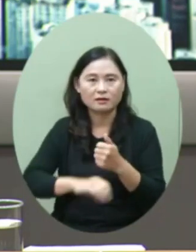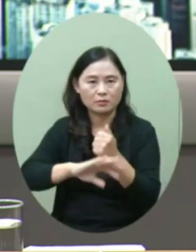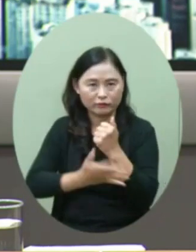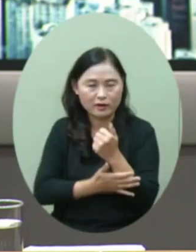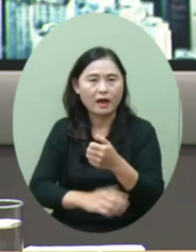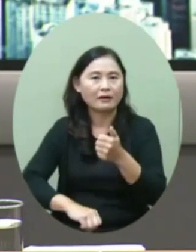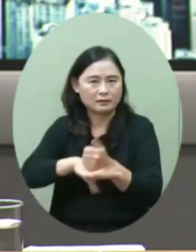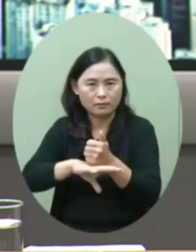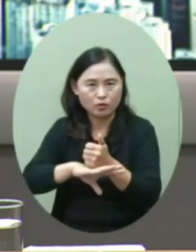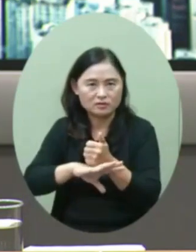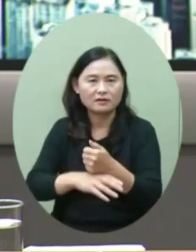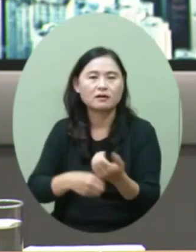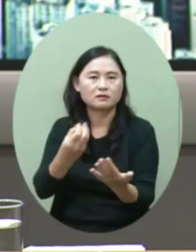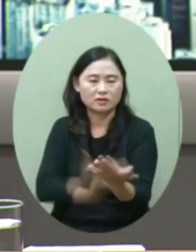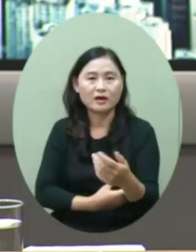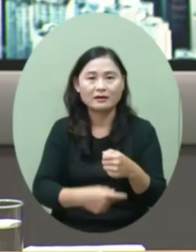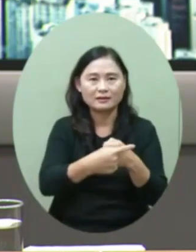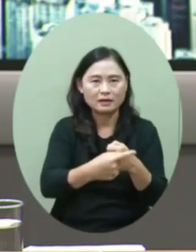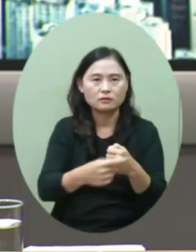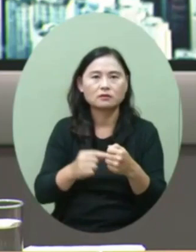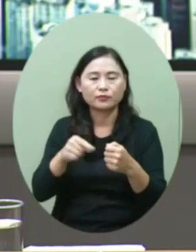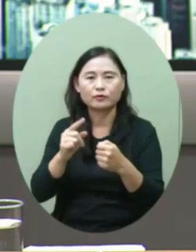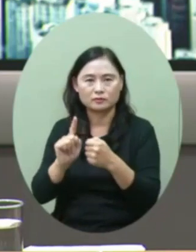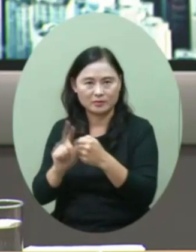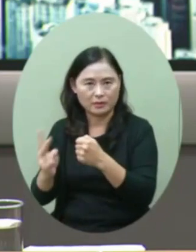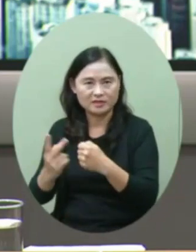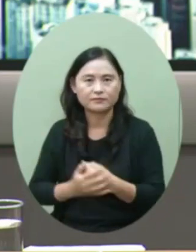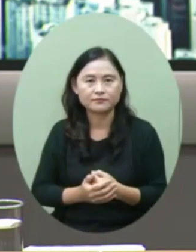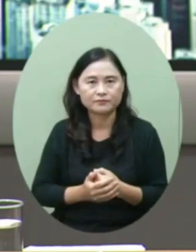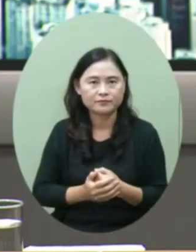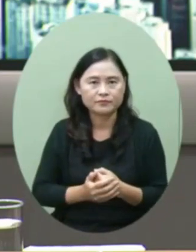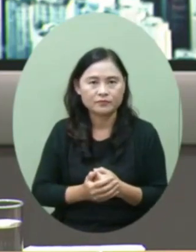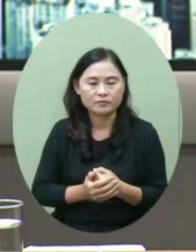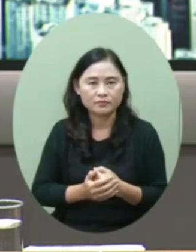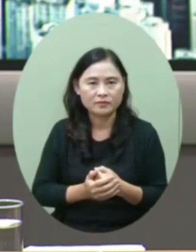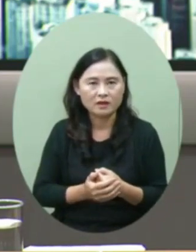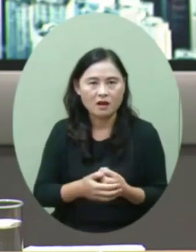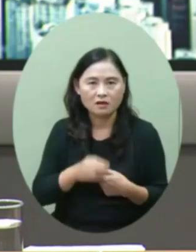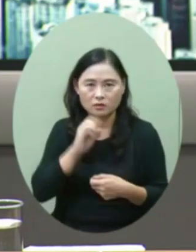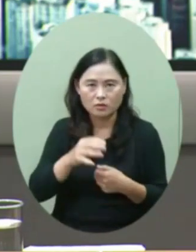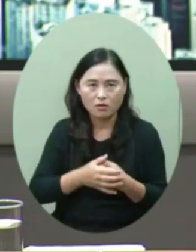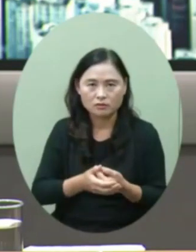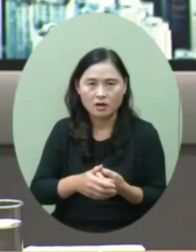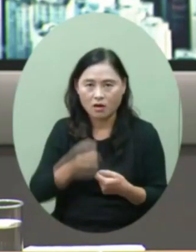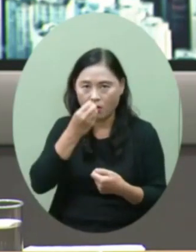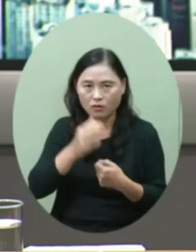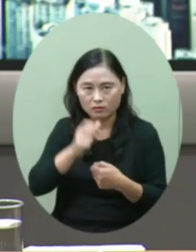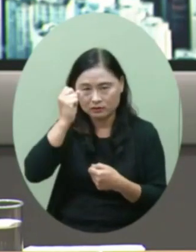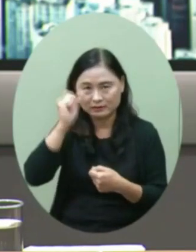legal status of the Hong Kong SAR are the fundamental provisions in the Basic Law. And it is